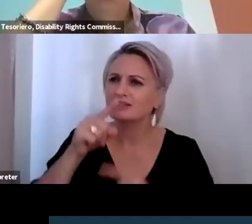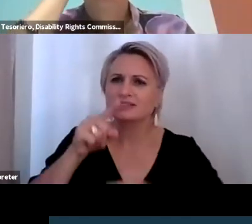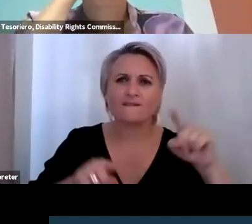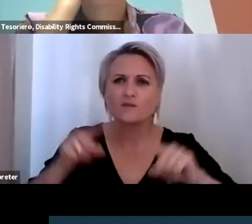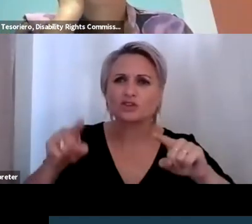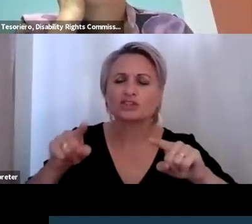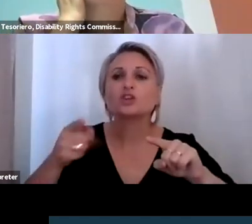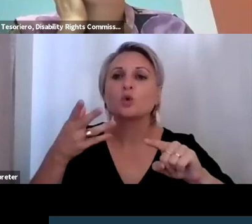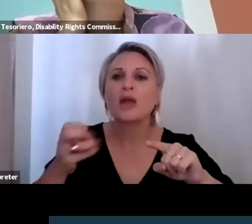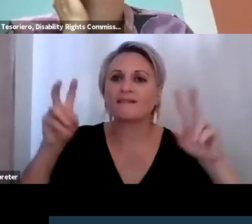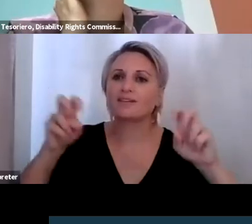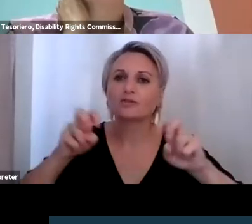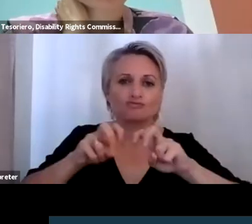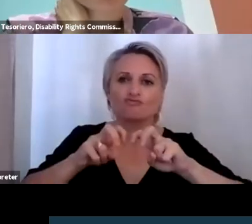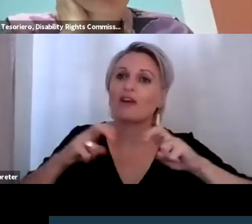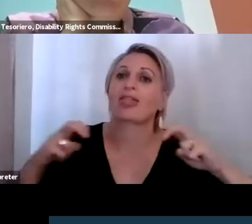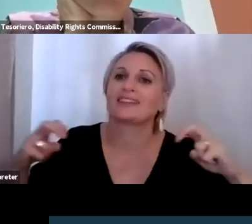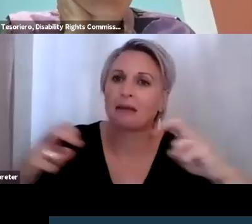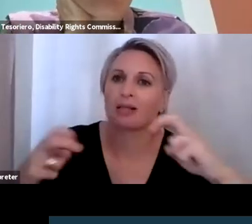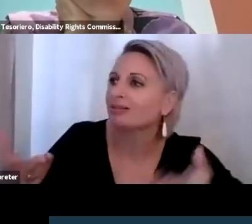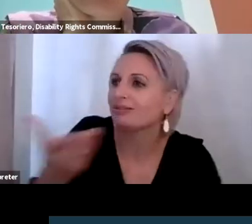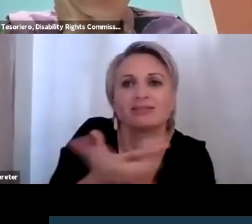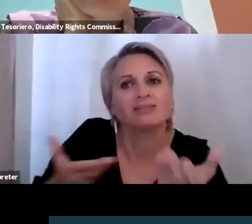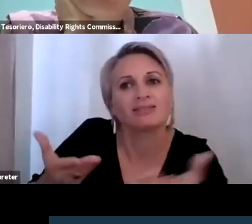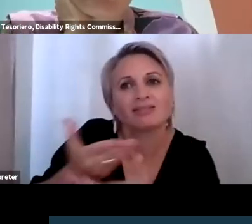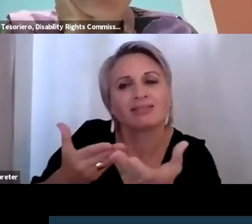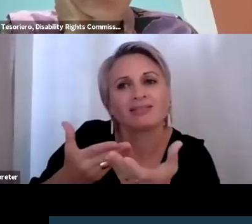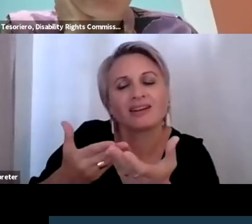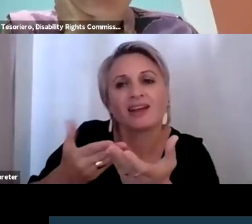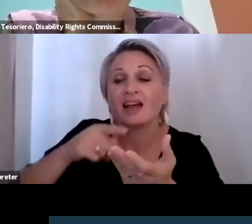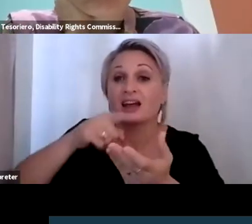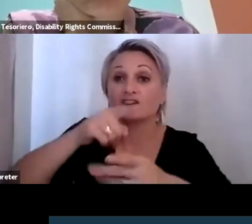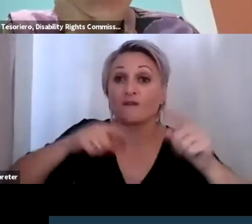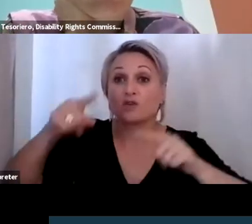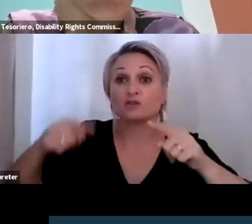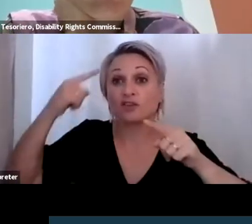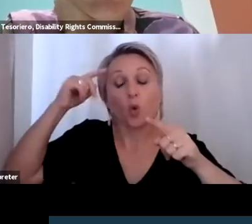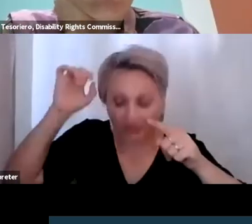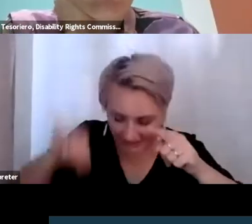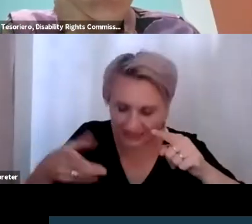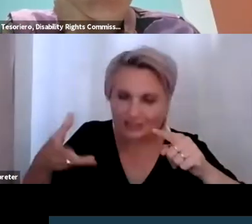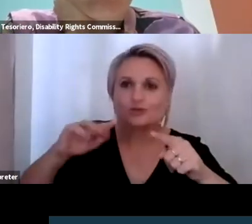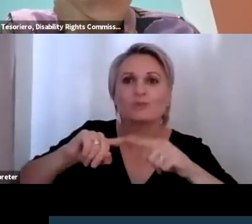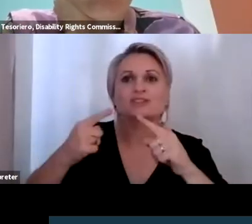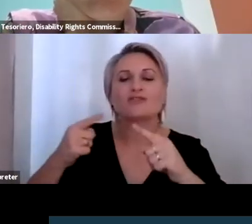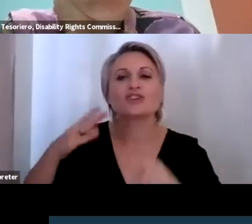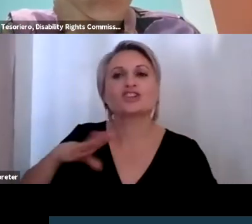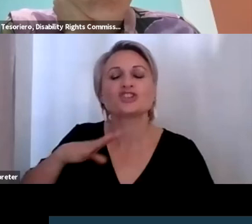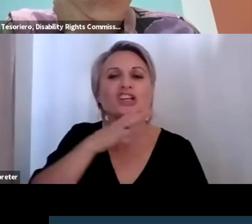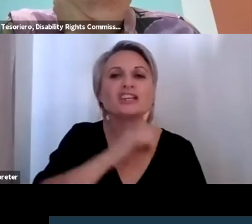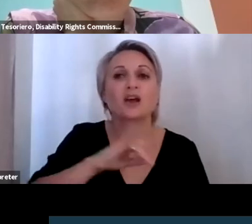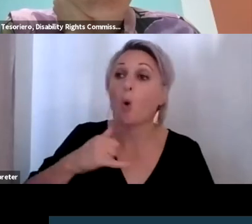table? And the diversity of thought often comes from having a different gender or, different